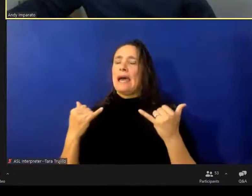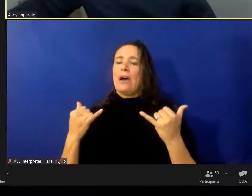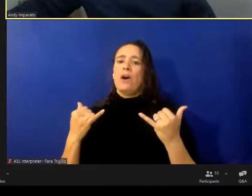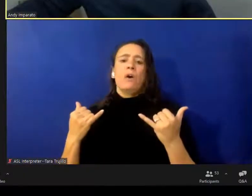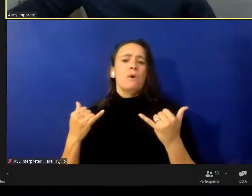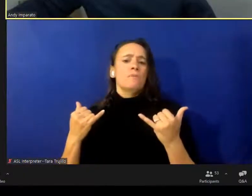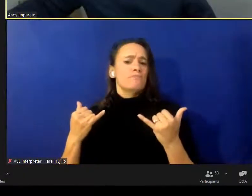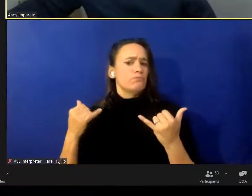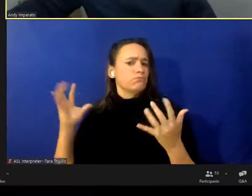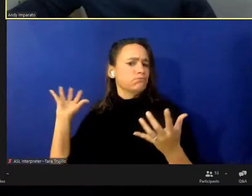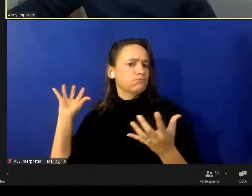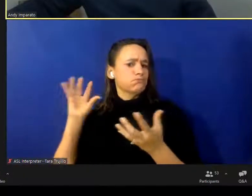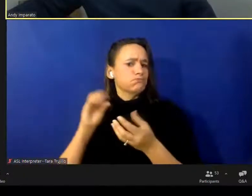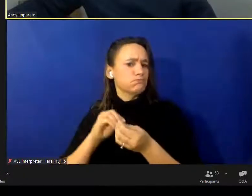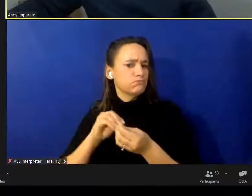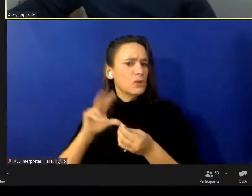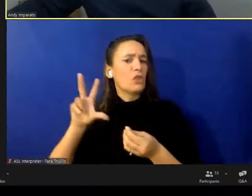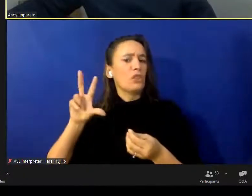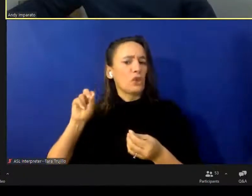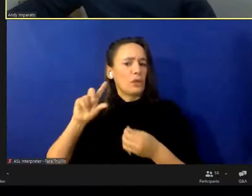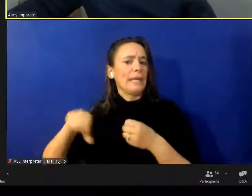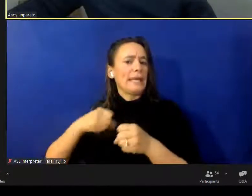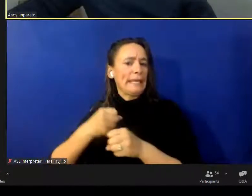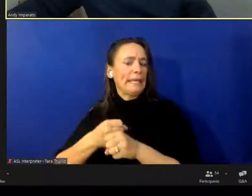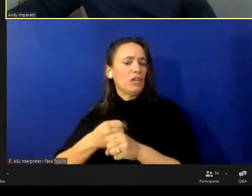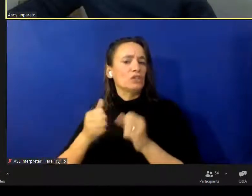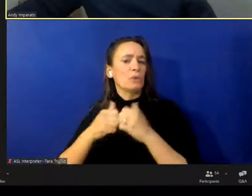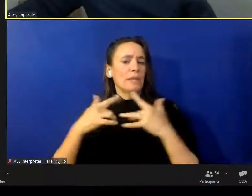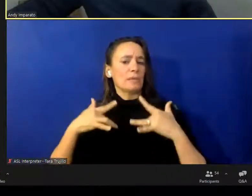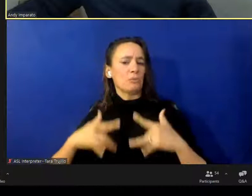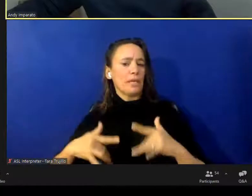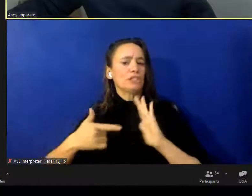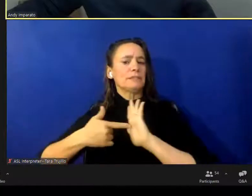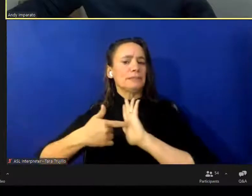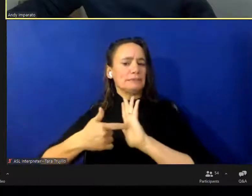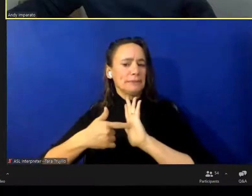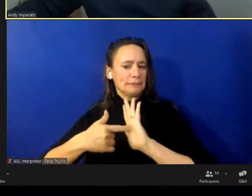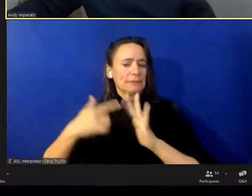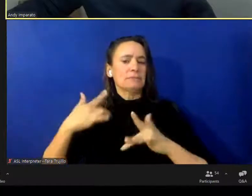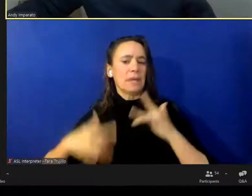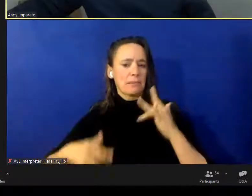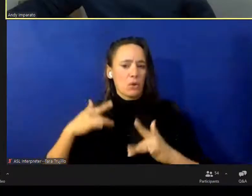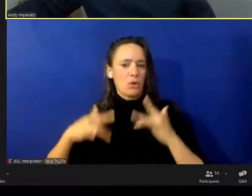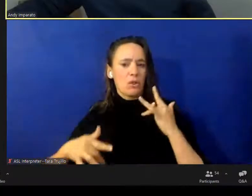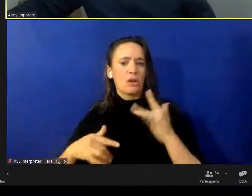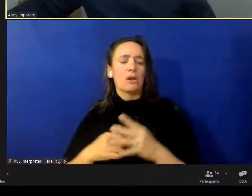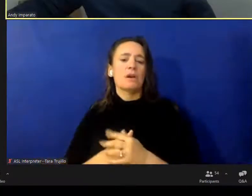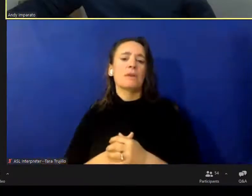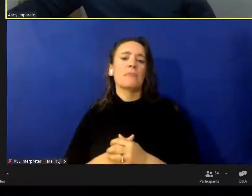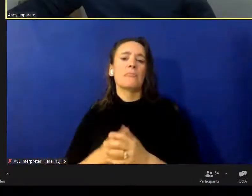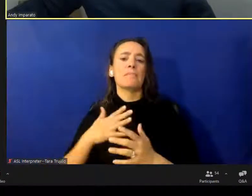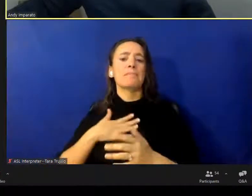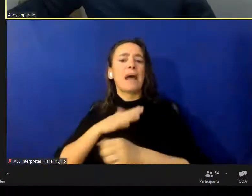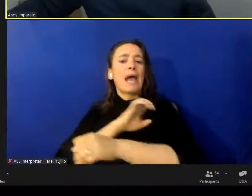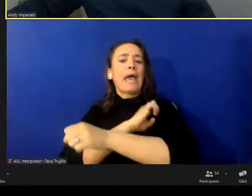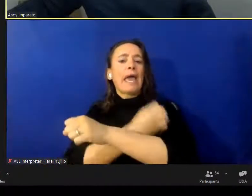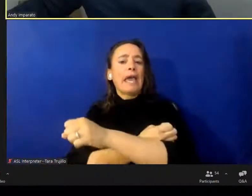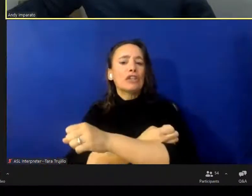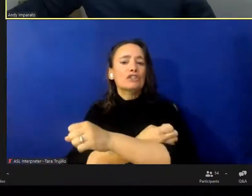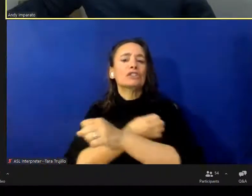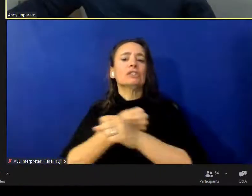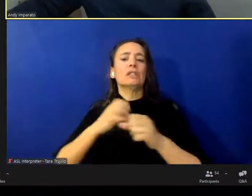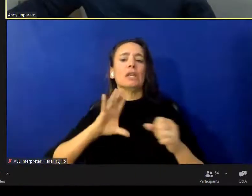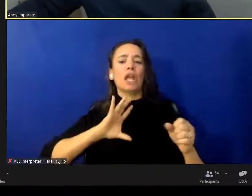it's been over 30 years, I tend to kind of lose my energy and lose my